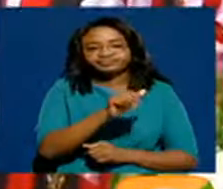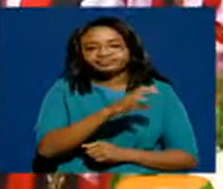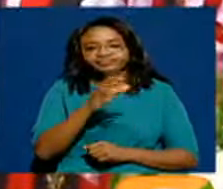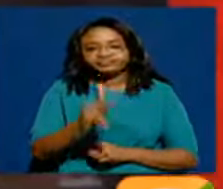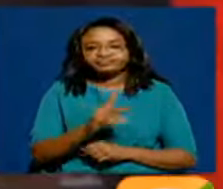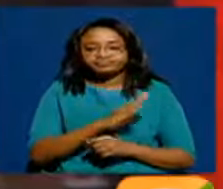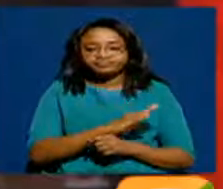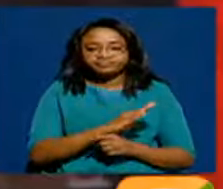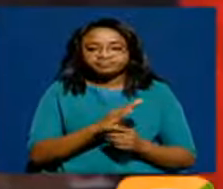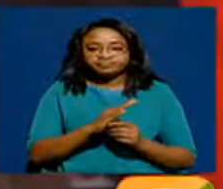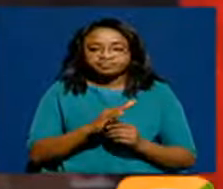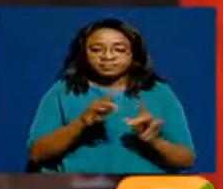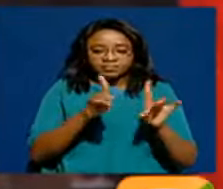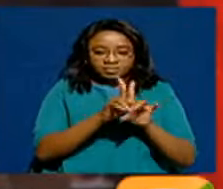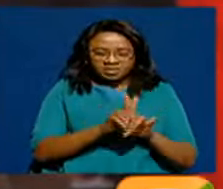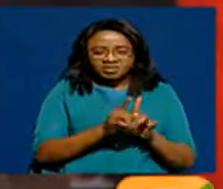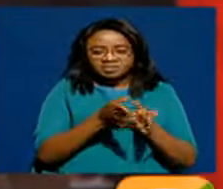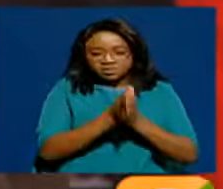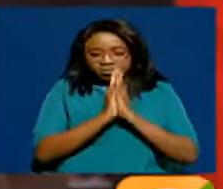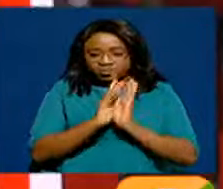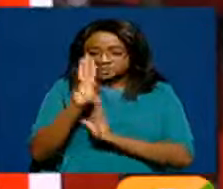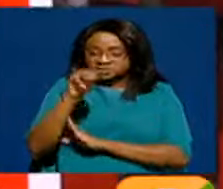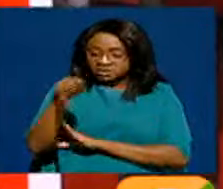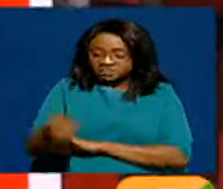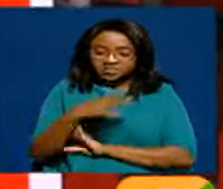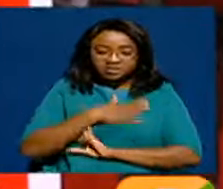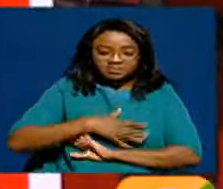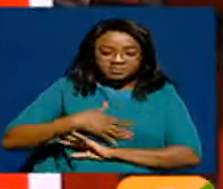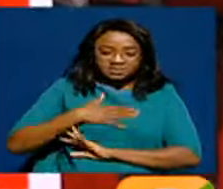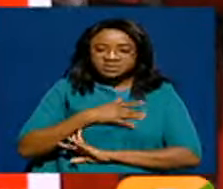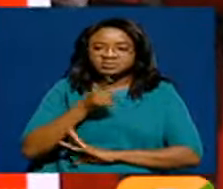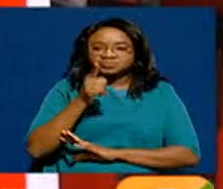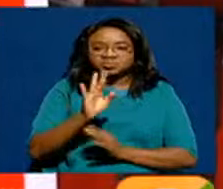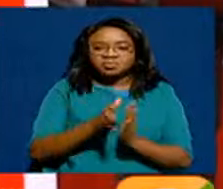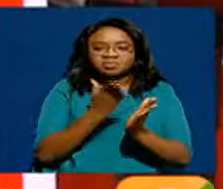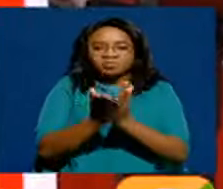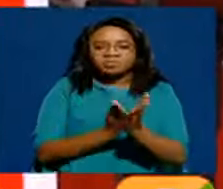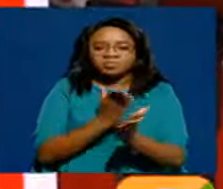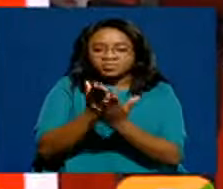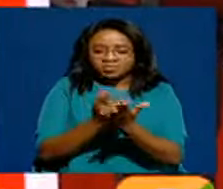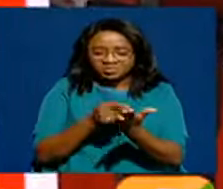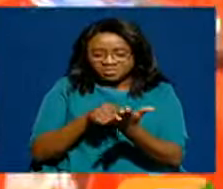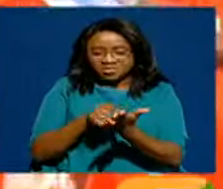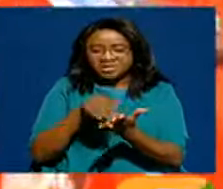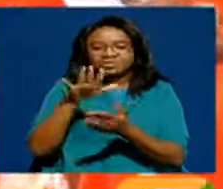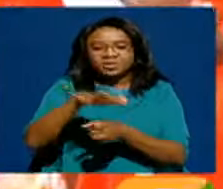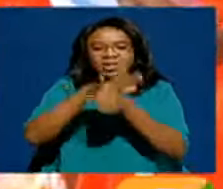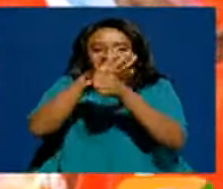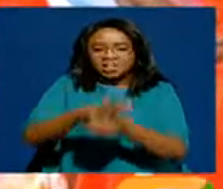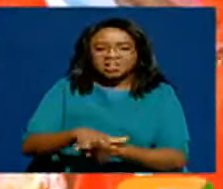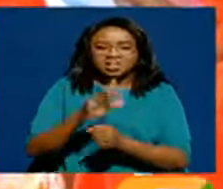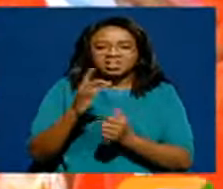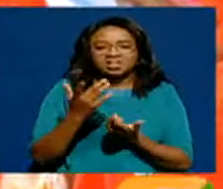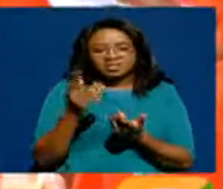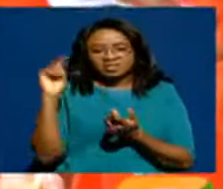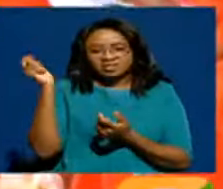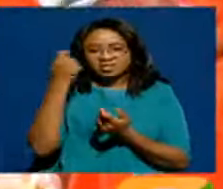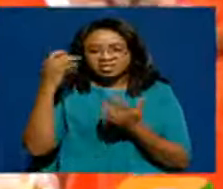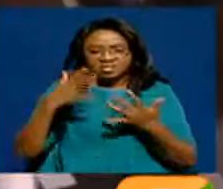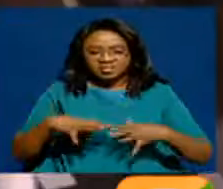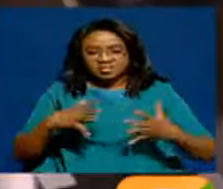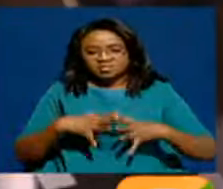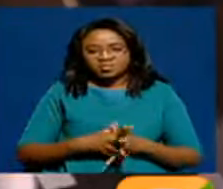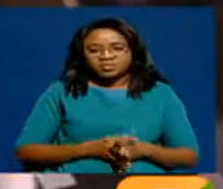the charge with calls to MPs to completely do away with proposals that seek to further weigh on an already overburdened Kenyan